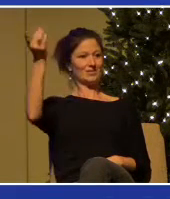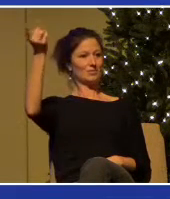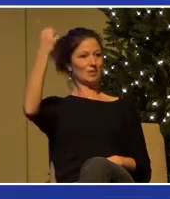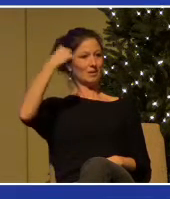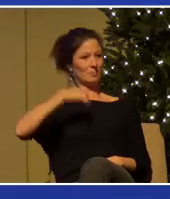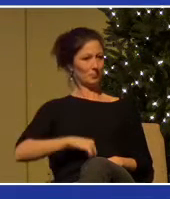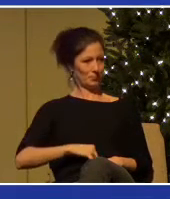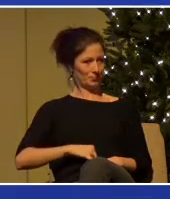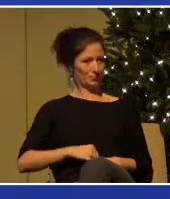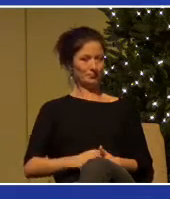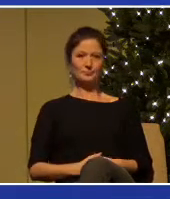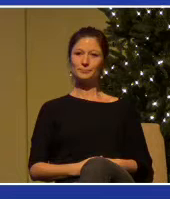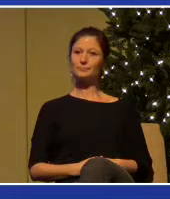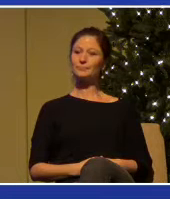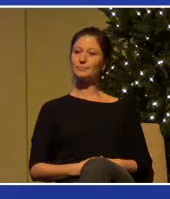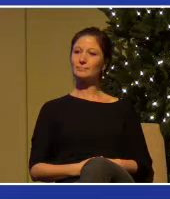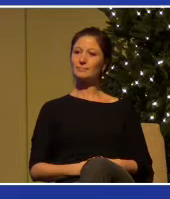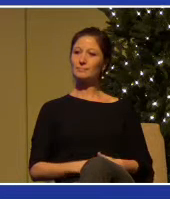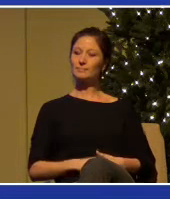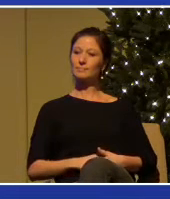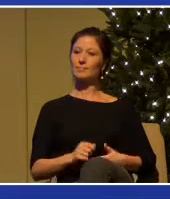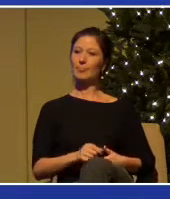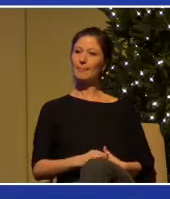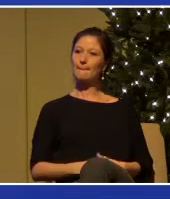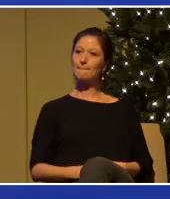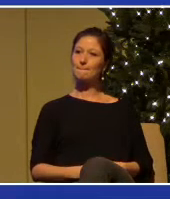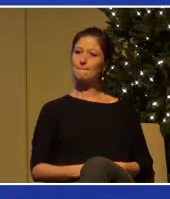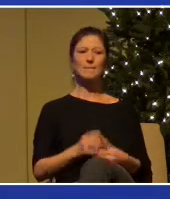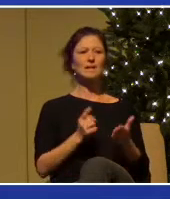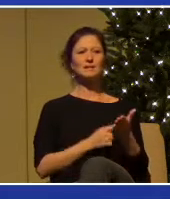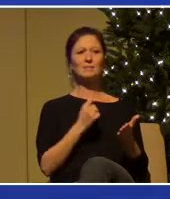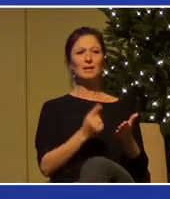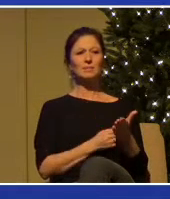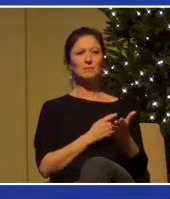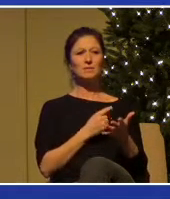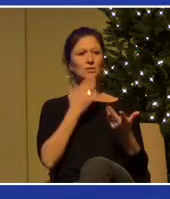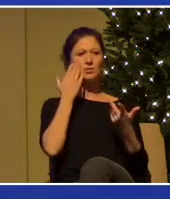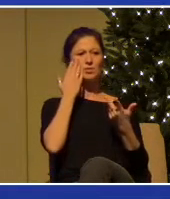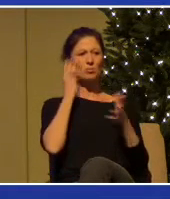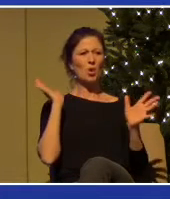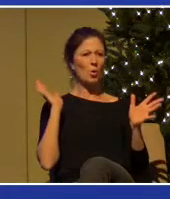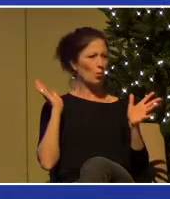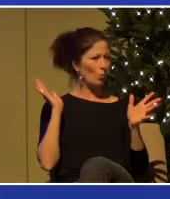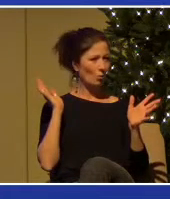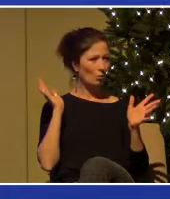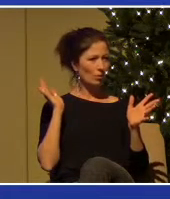Now, what about the places where I talked about we don't always know the God who comes?